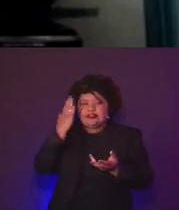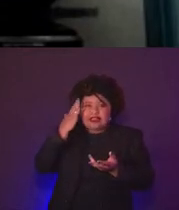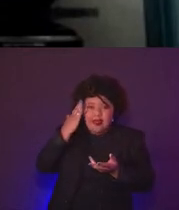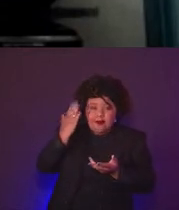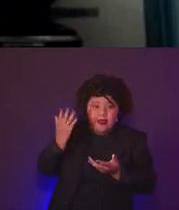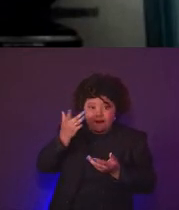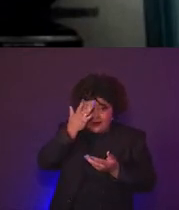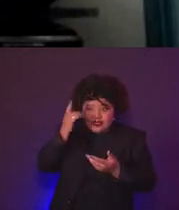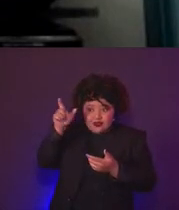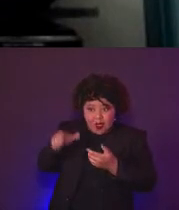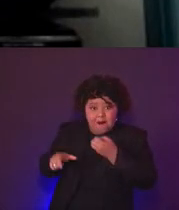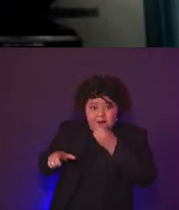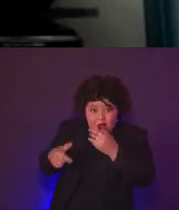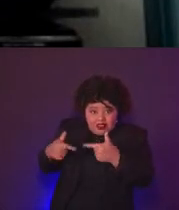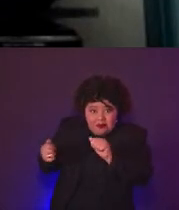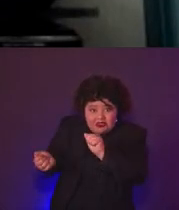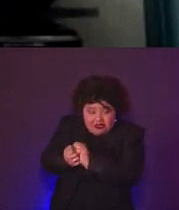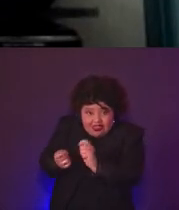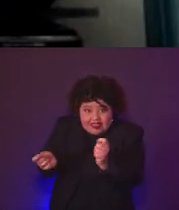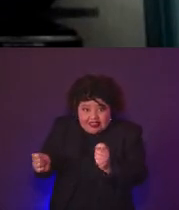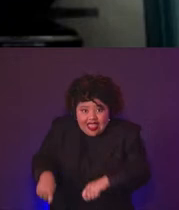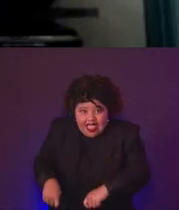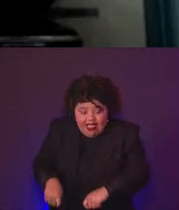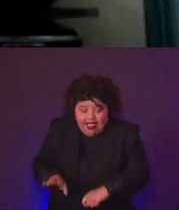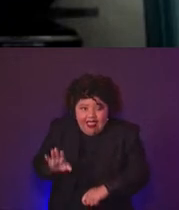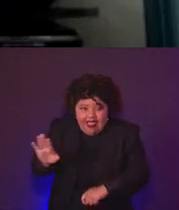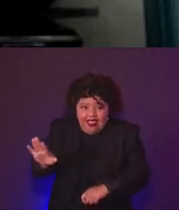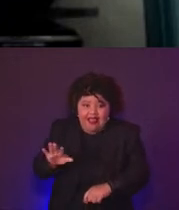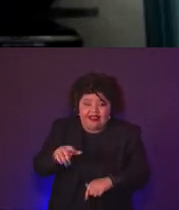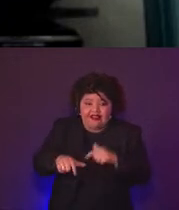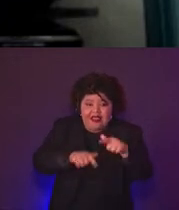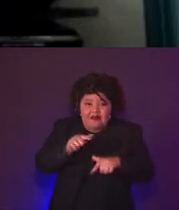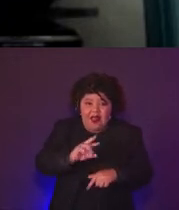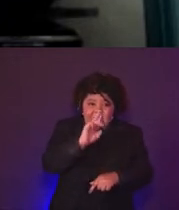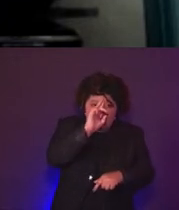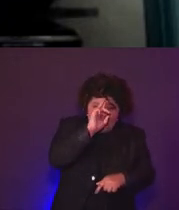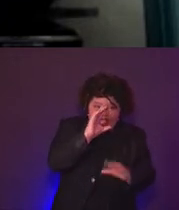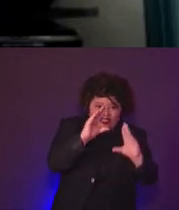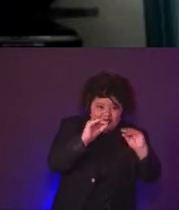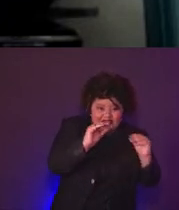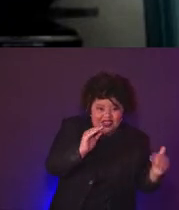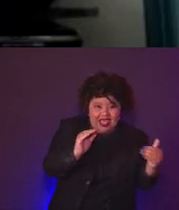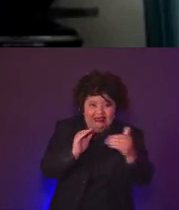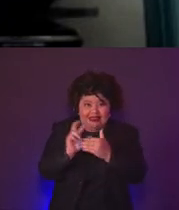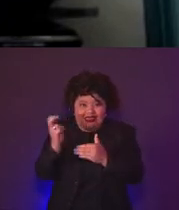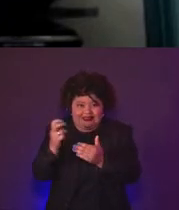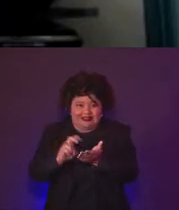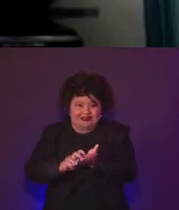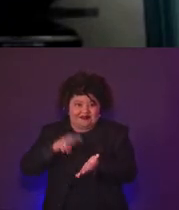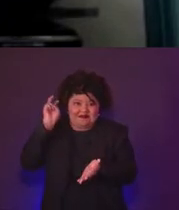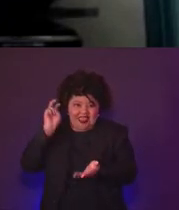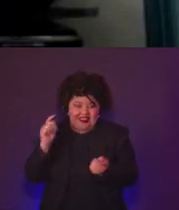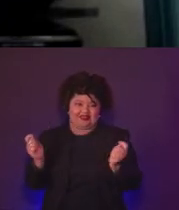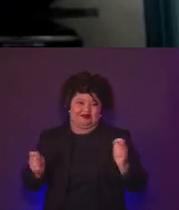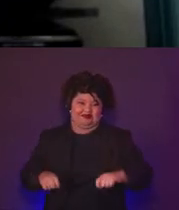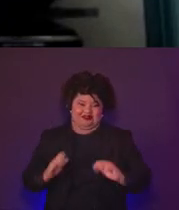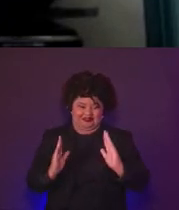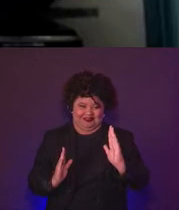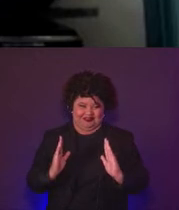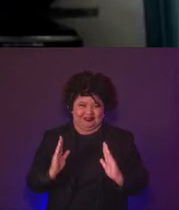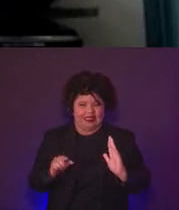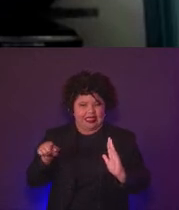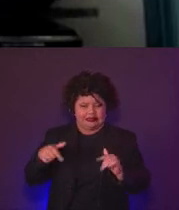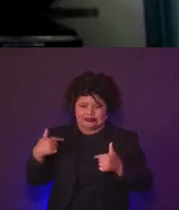time and see how the relationship is. But Phil is just such a hardworking guy, but such a decent